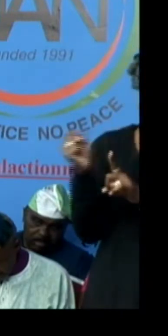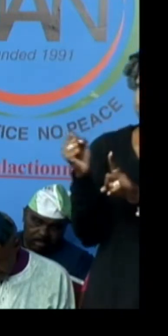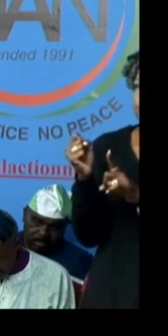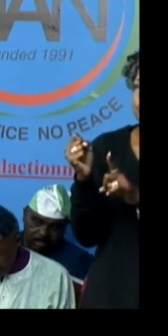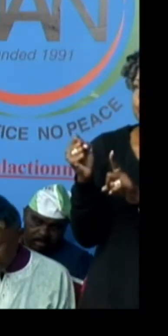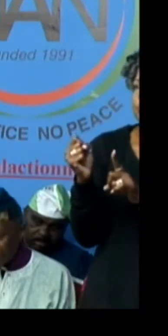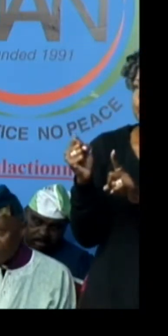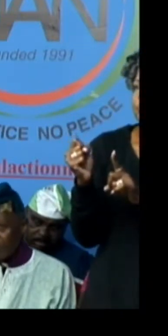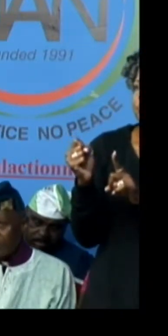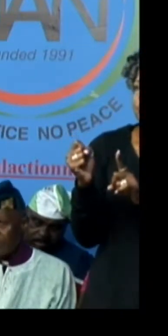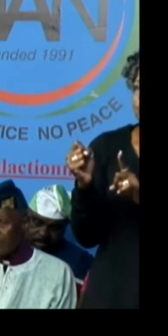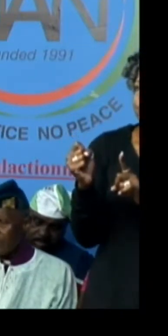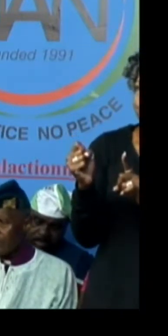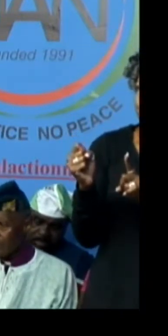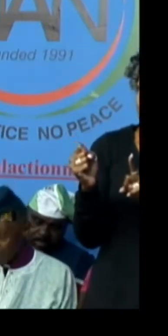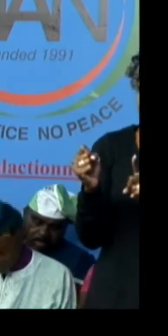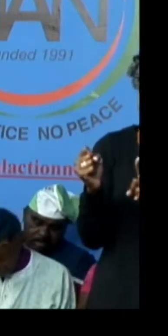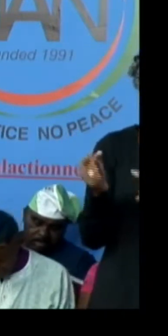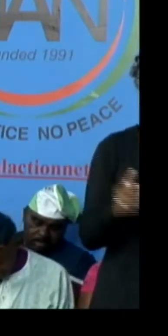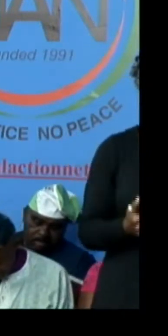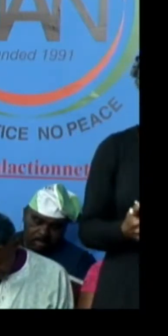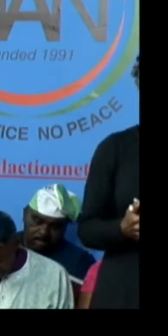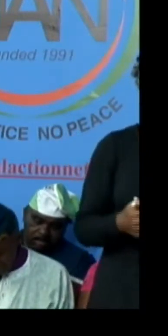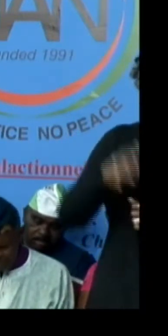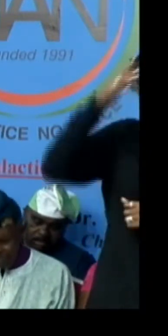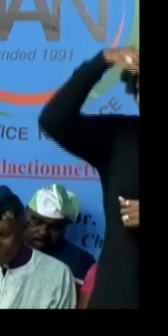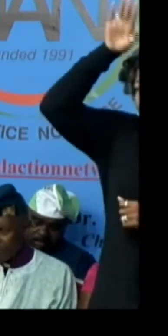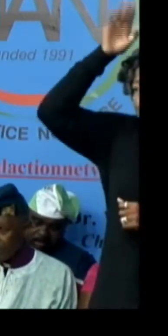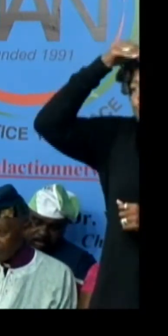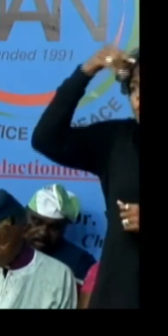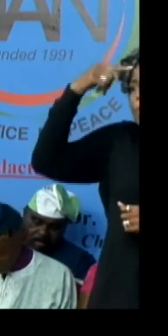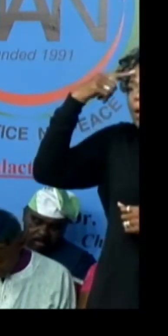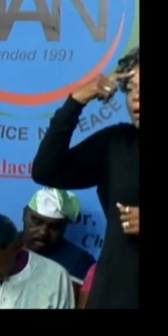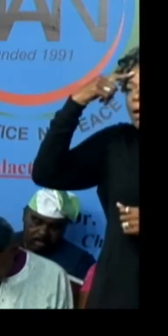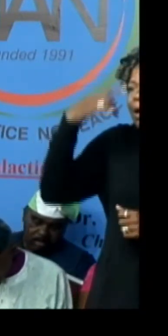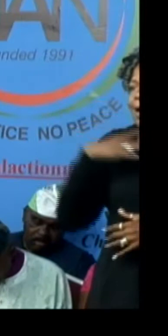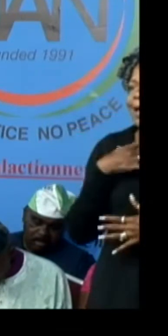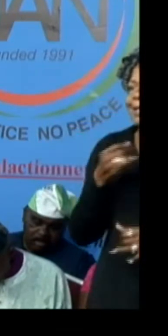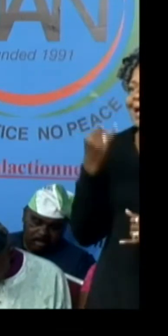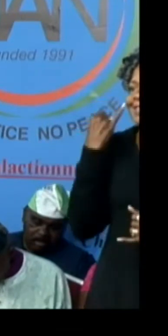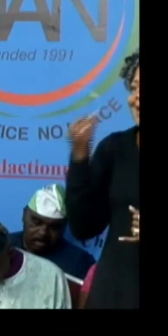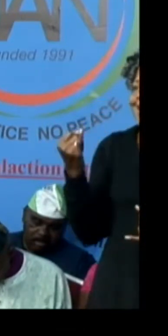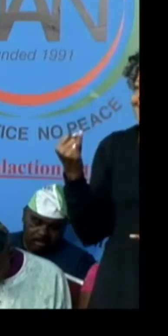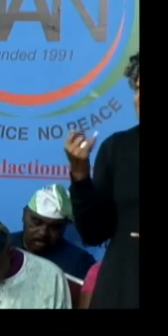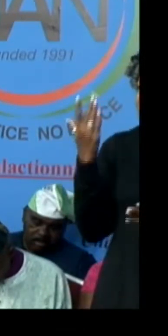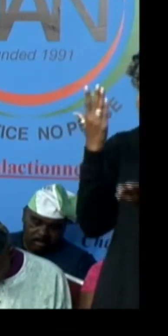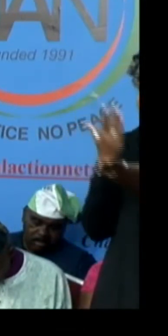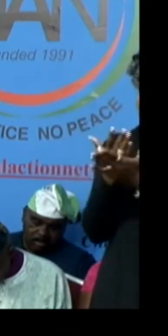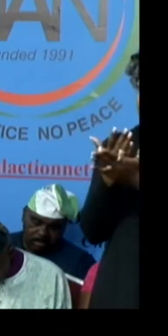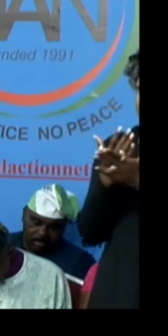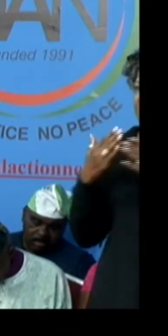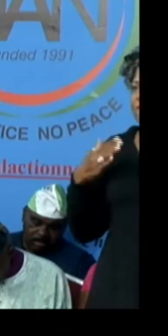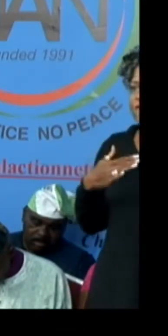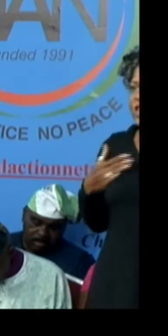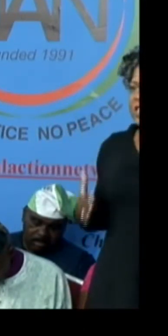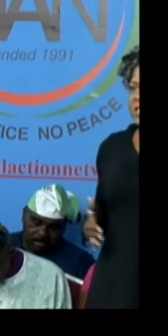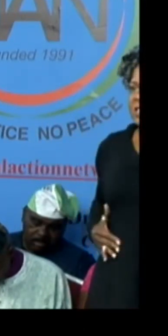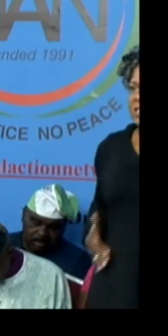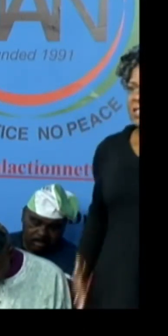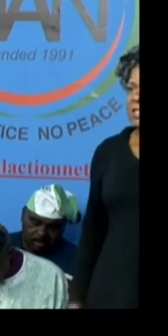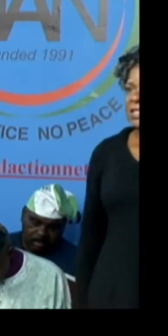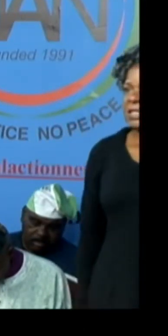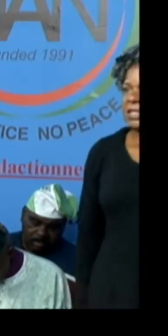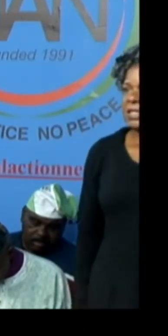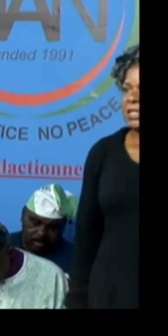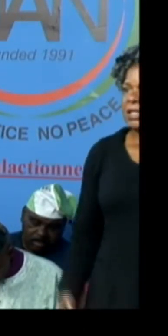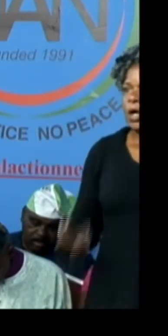he said stop and frisk should be a national policy. Said that we ought to have stop and frisk nationwide.